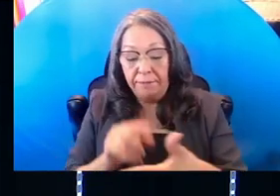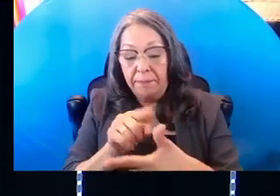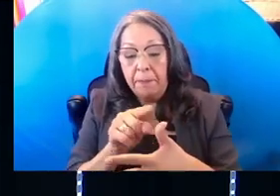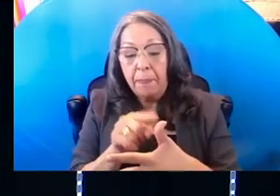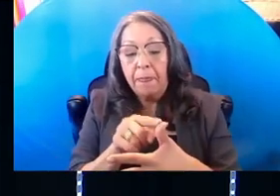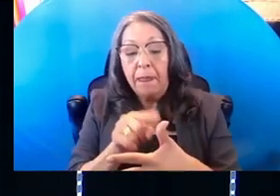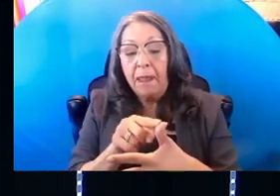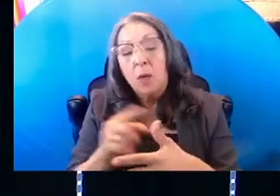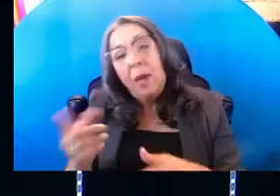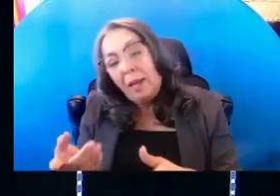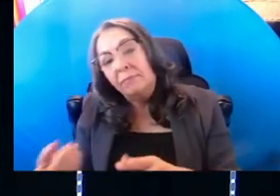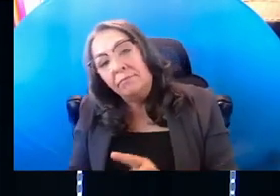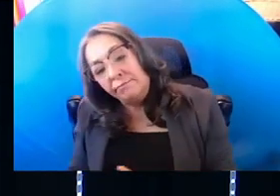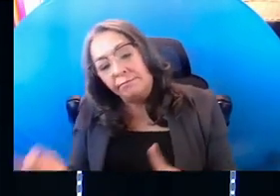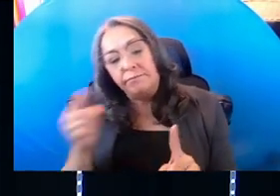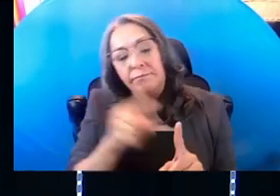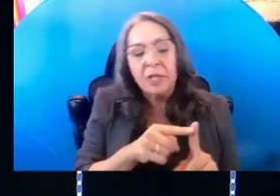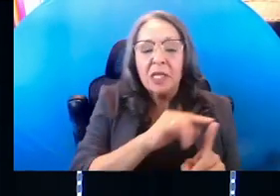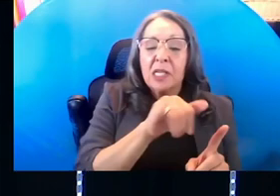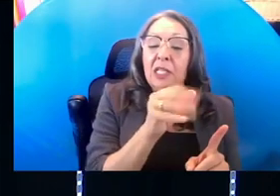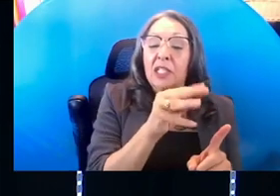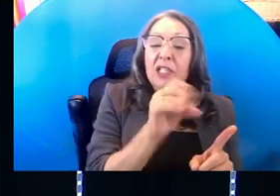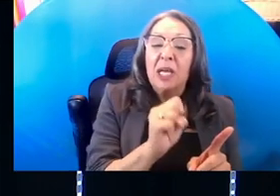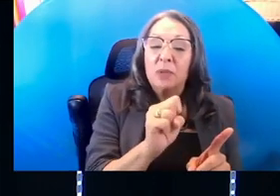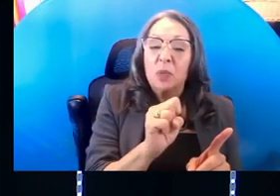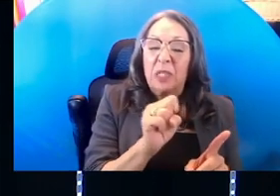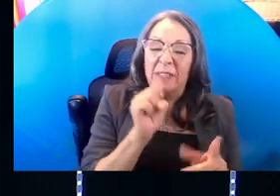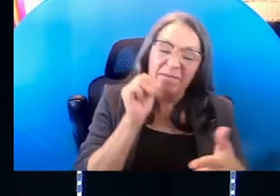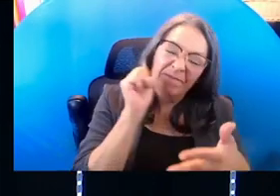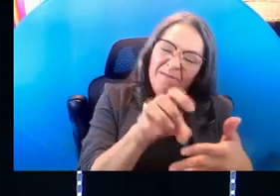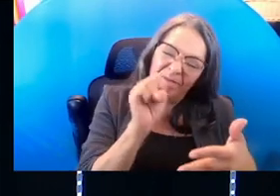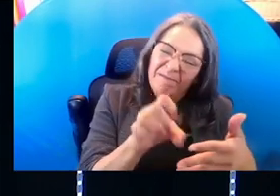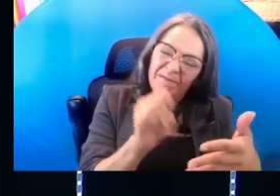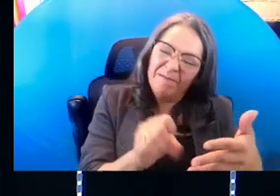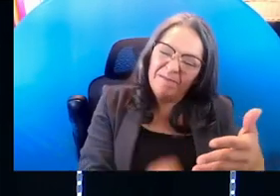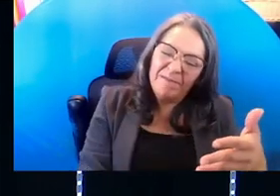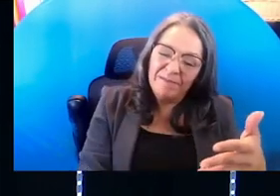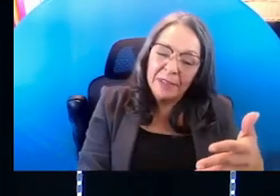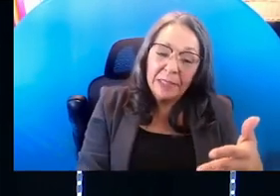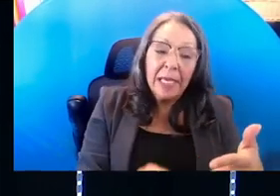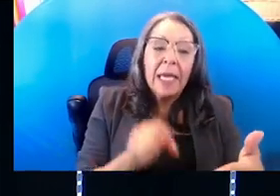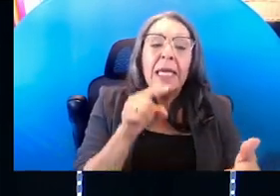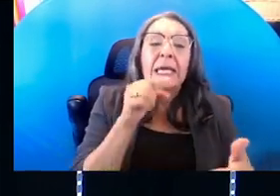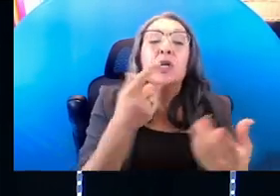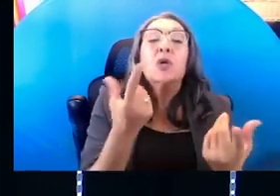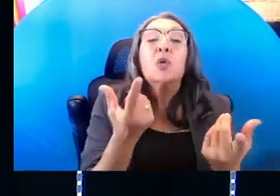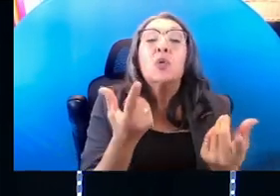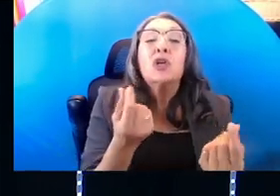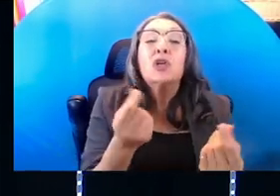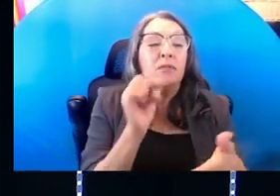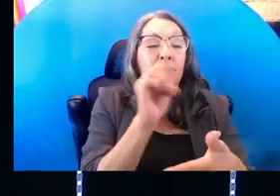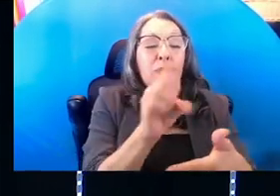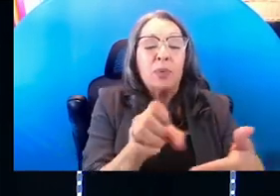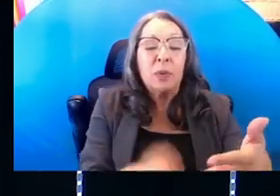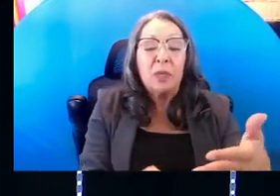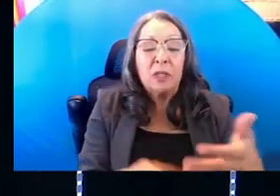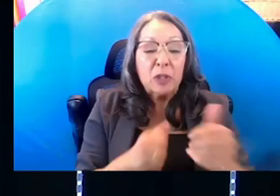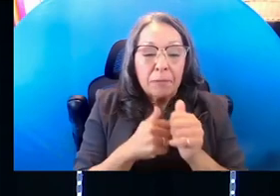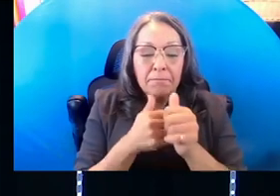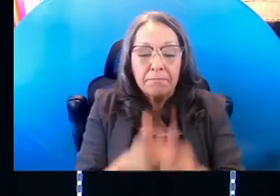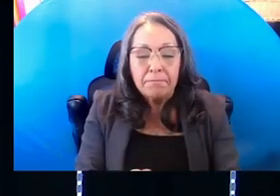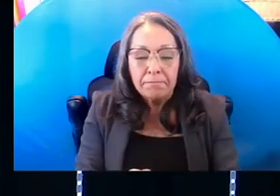again, back to James. When James goes through, he's going to hit us with hard stuff, okay? He's going to give it to us quick, and he's just going to tell us, here you go. Here's what this is. So you're going to have to stick with me, lean